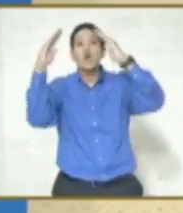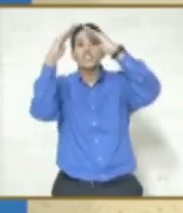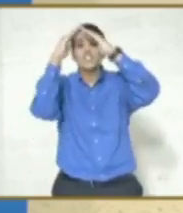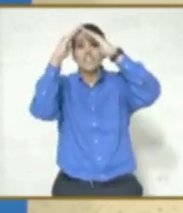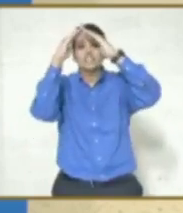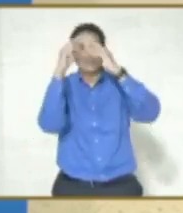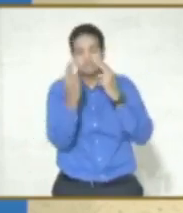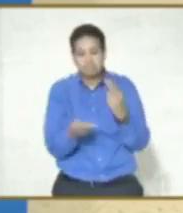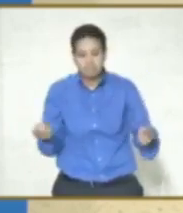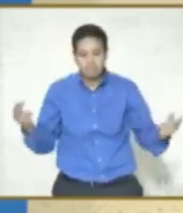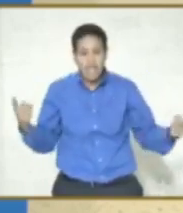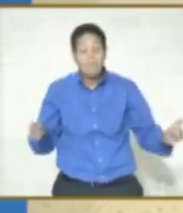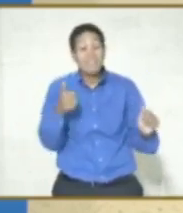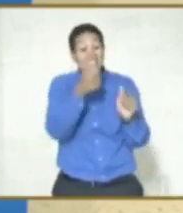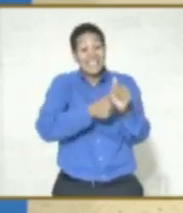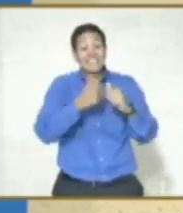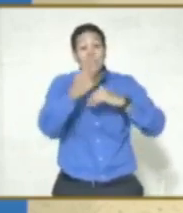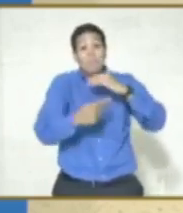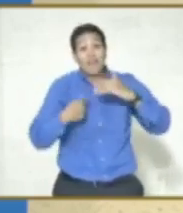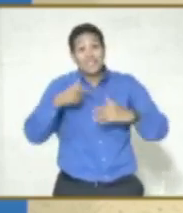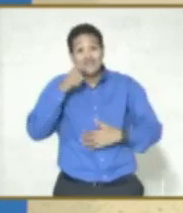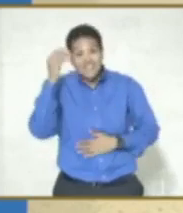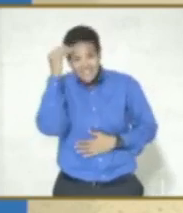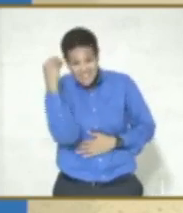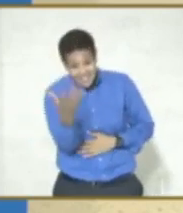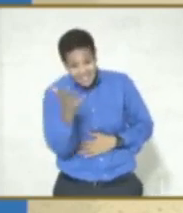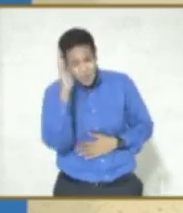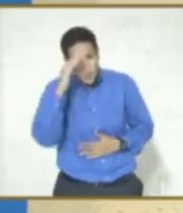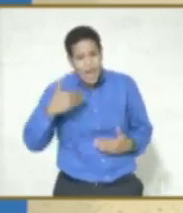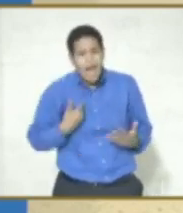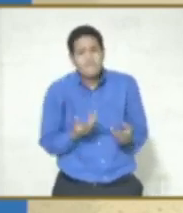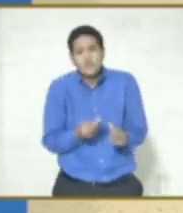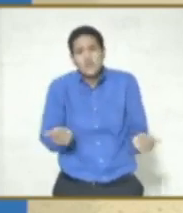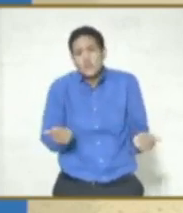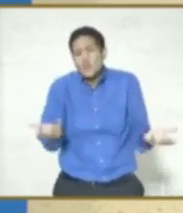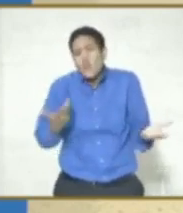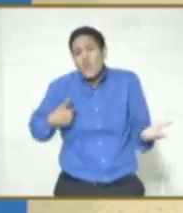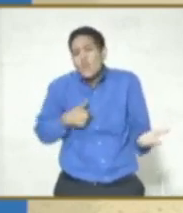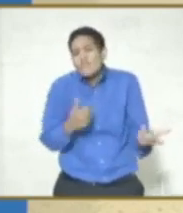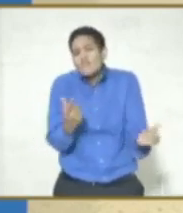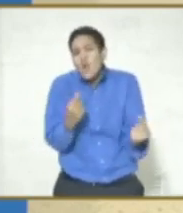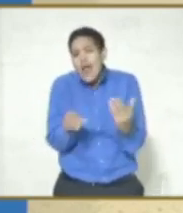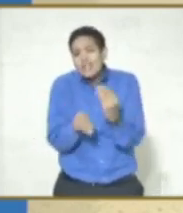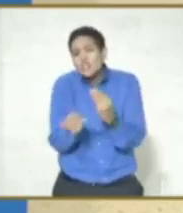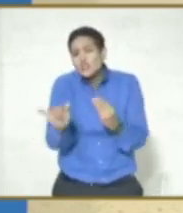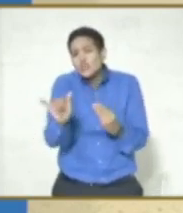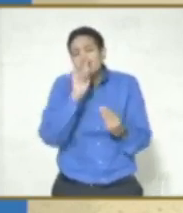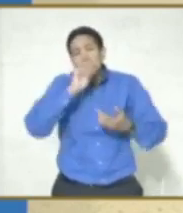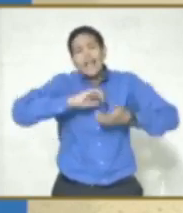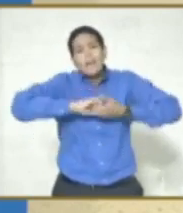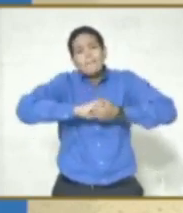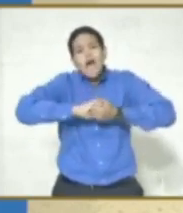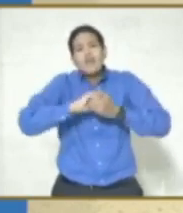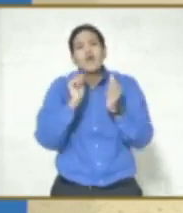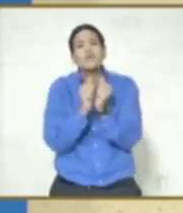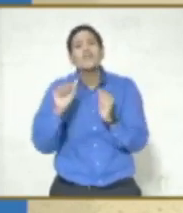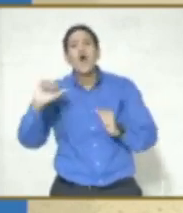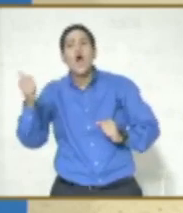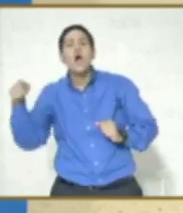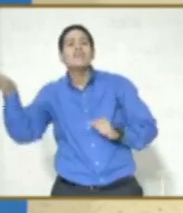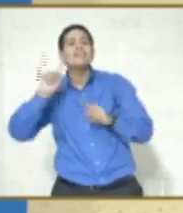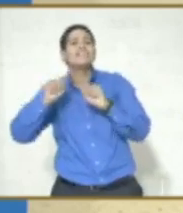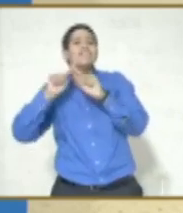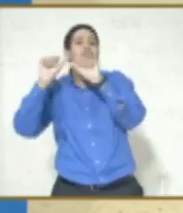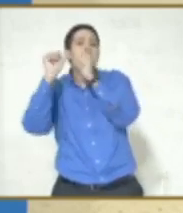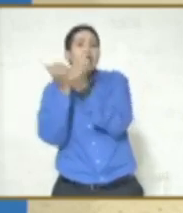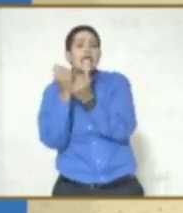program. And each parish, as I mentioned, would have had a solution. What we have done also is partner with other